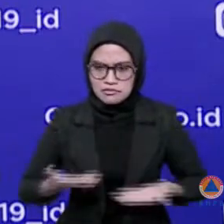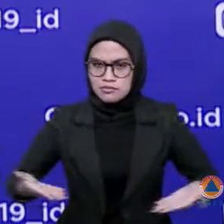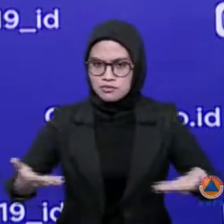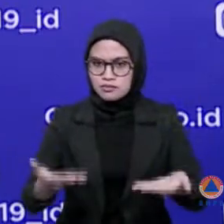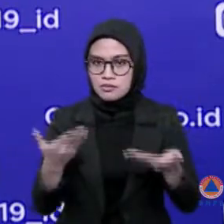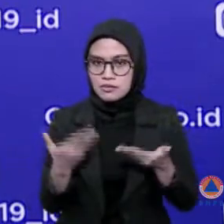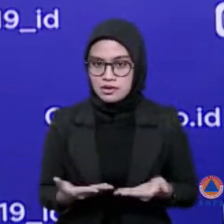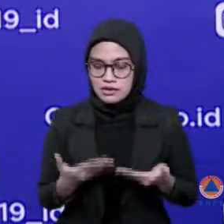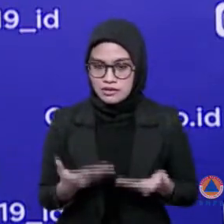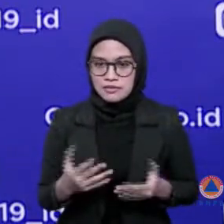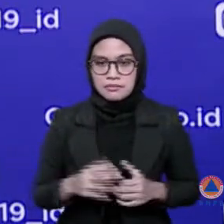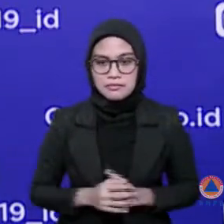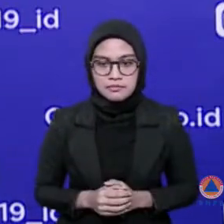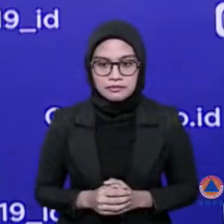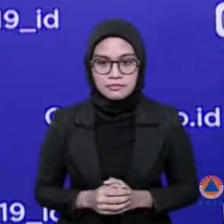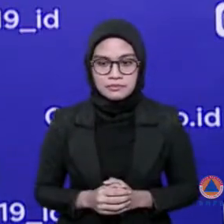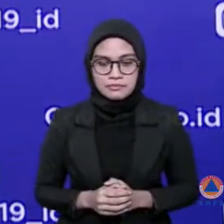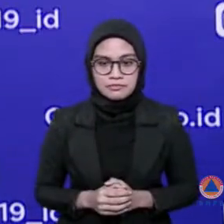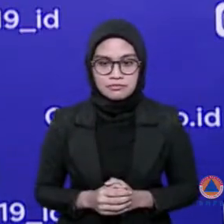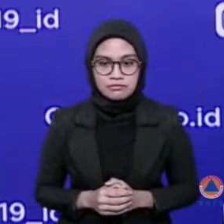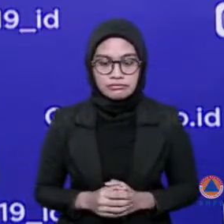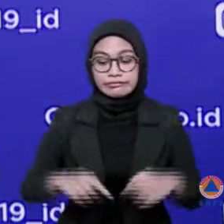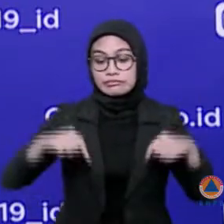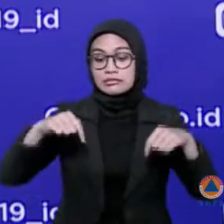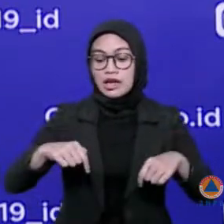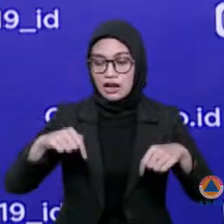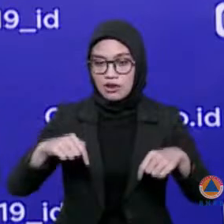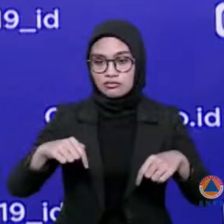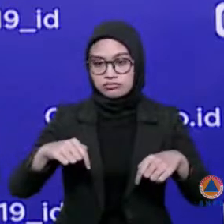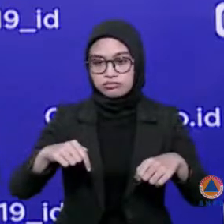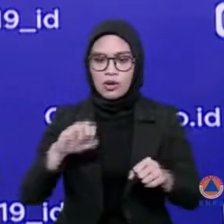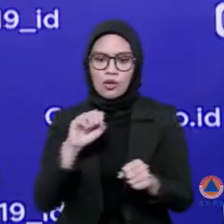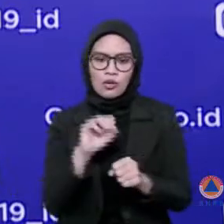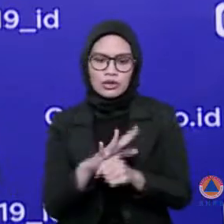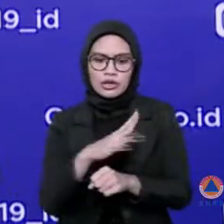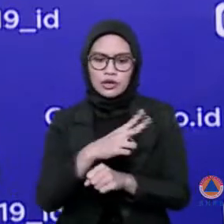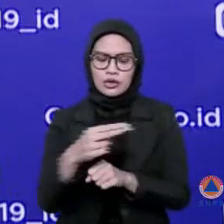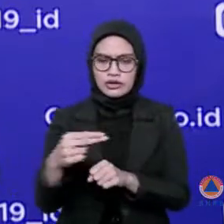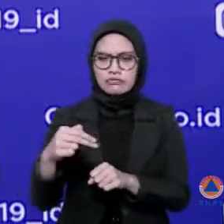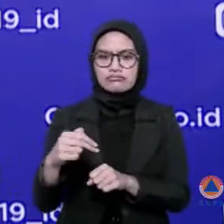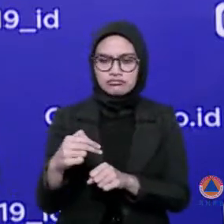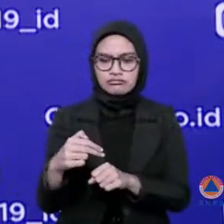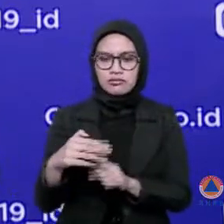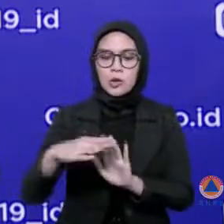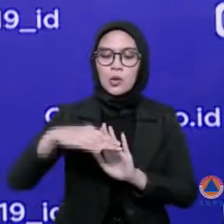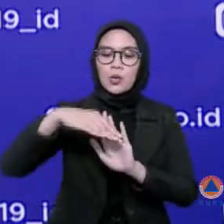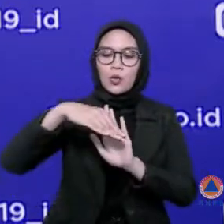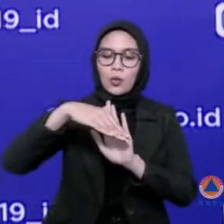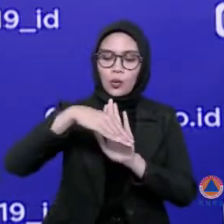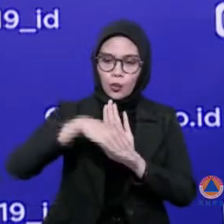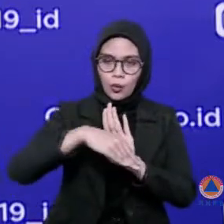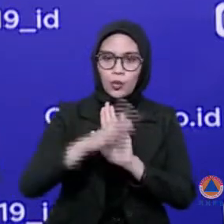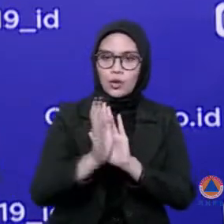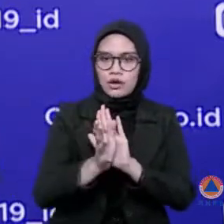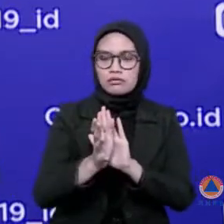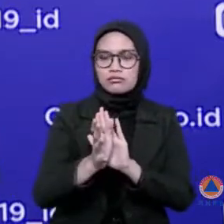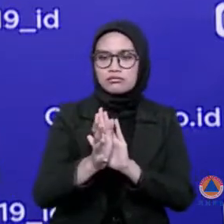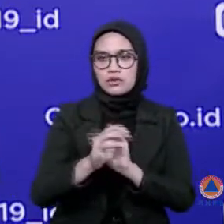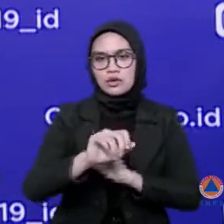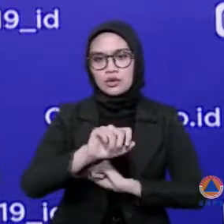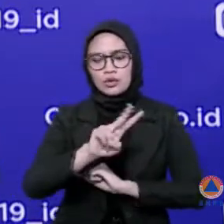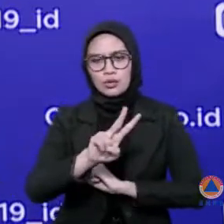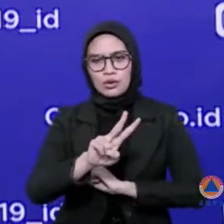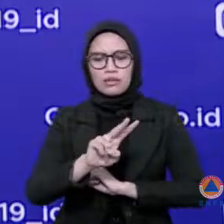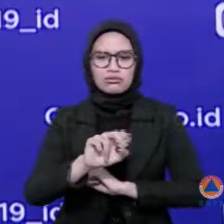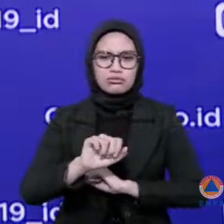in Indonesia. And currently, COVID-19 cases in Indonesia have decreased for